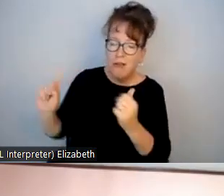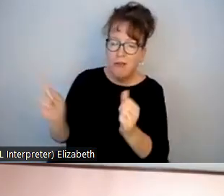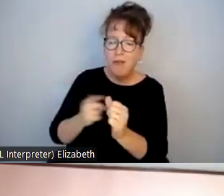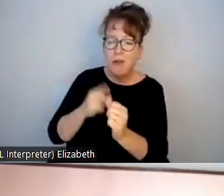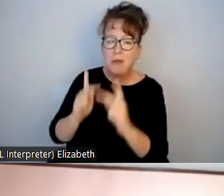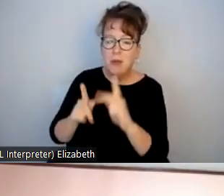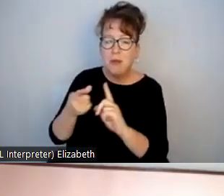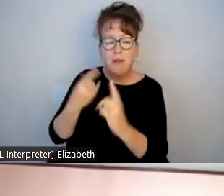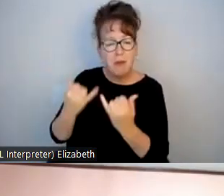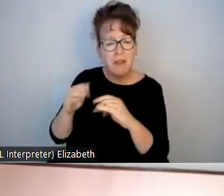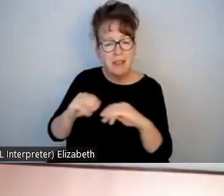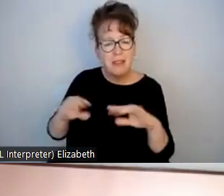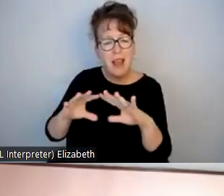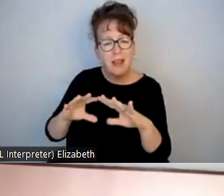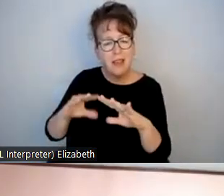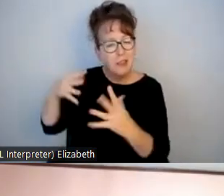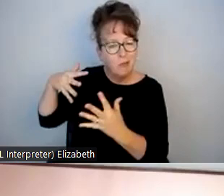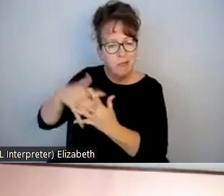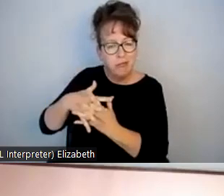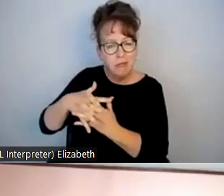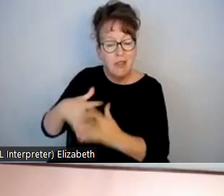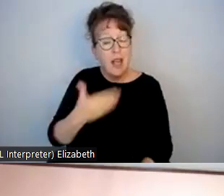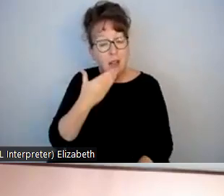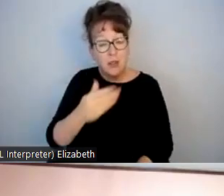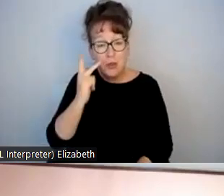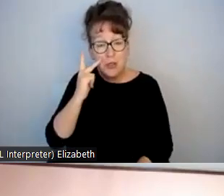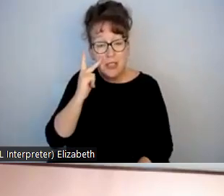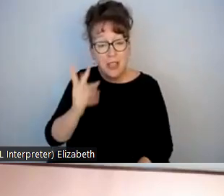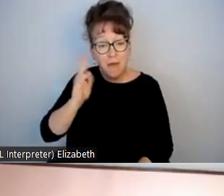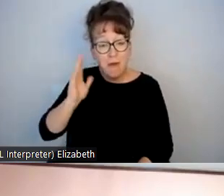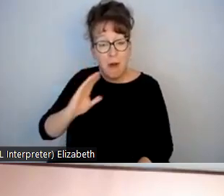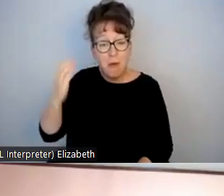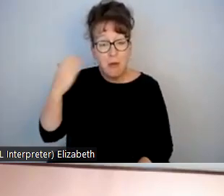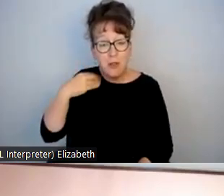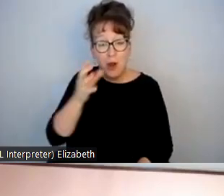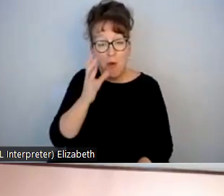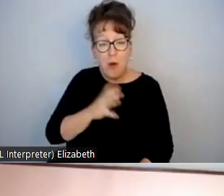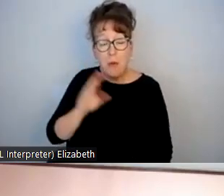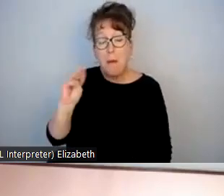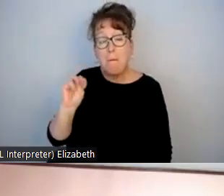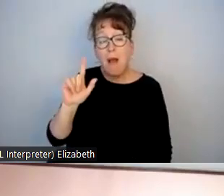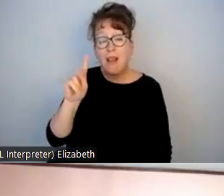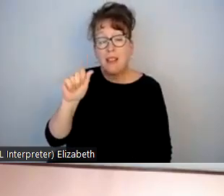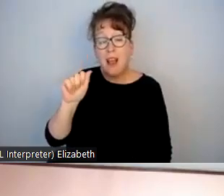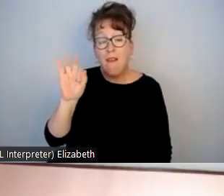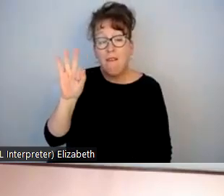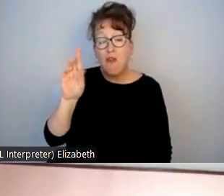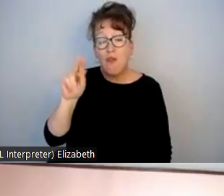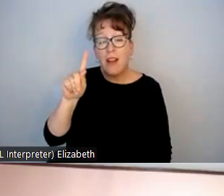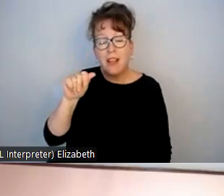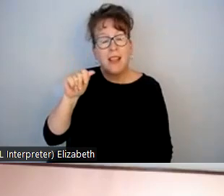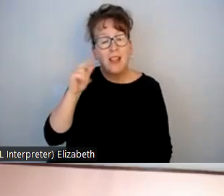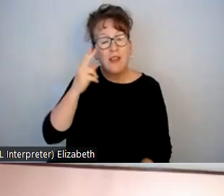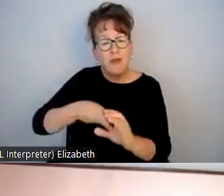here. And it's great to see Chairwoman Melissa Ferretti from the Herring Pond Wampanoag Tribe on this council as